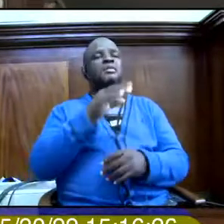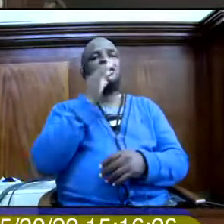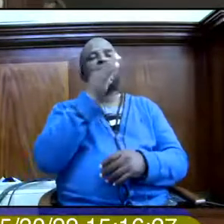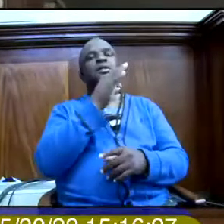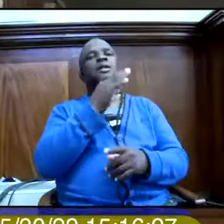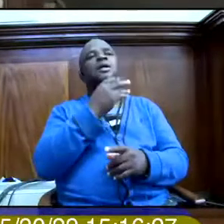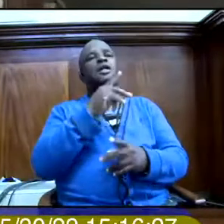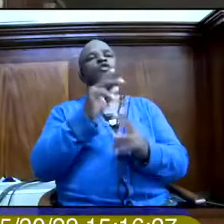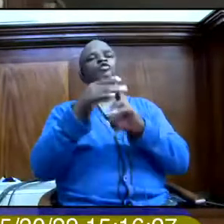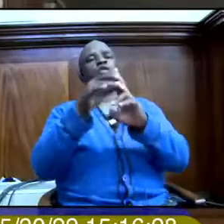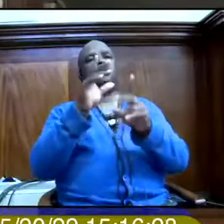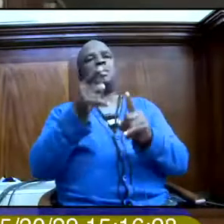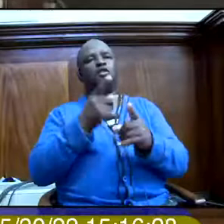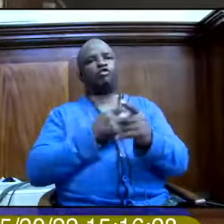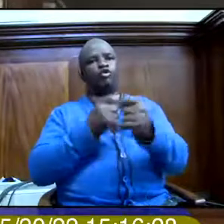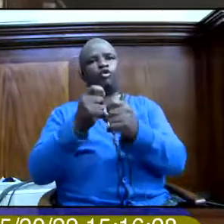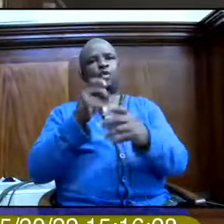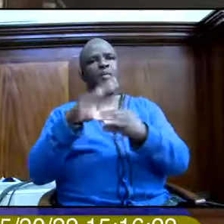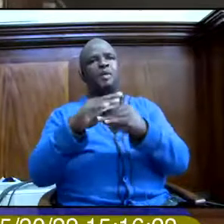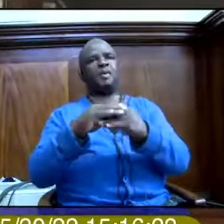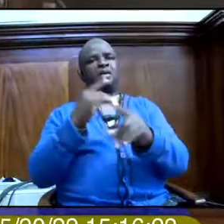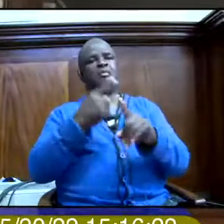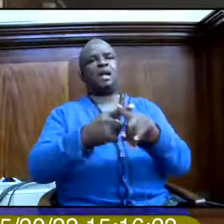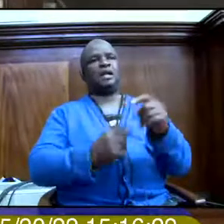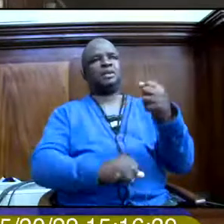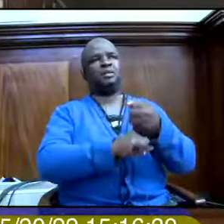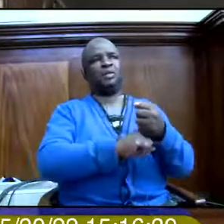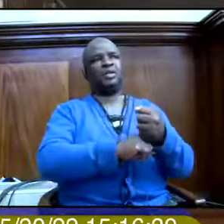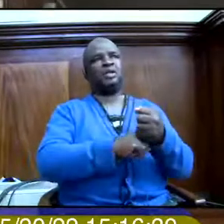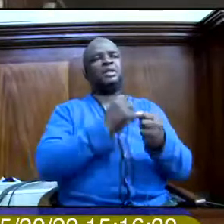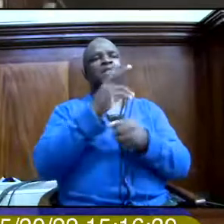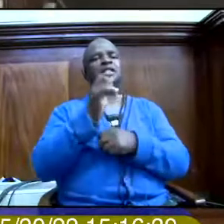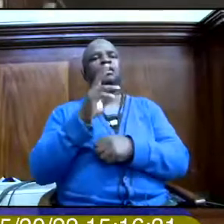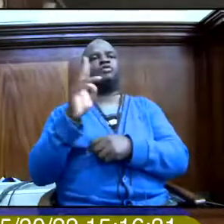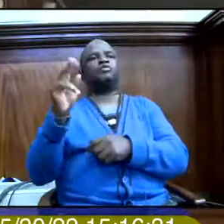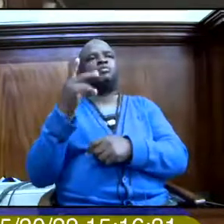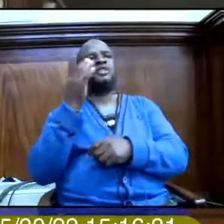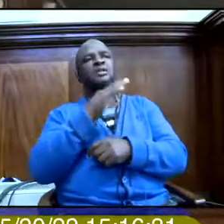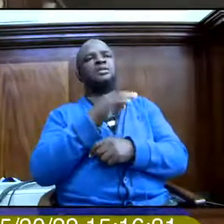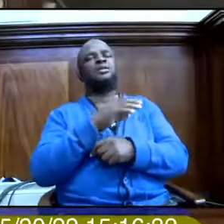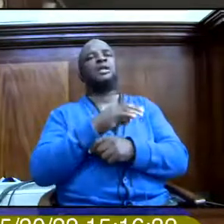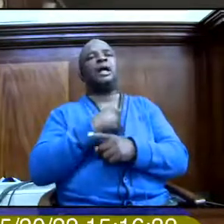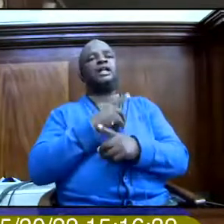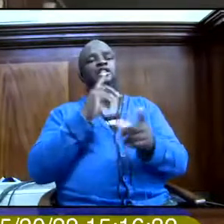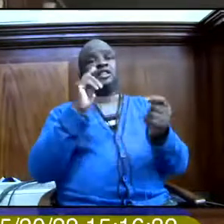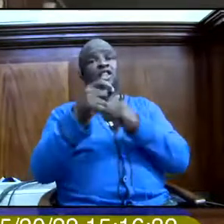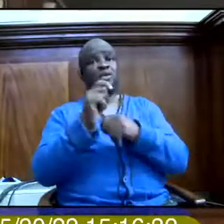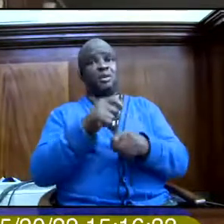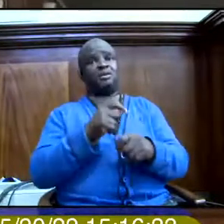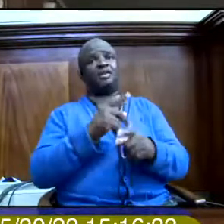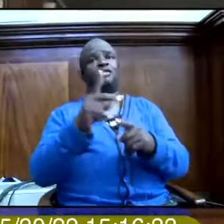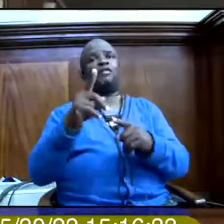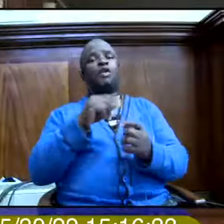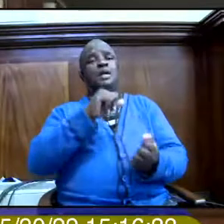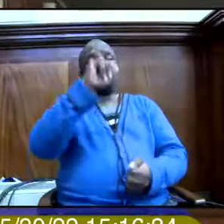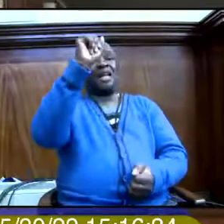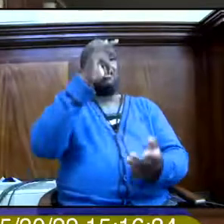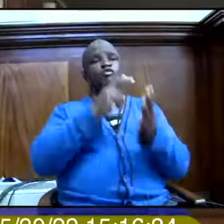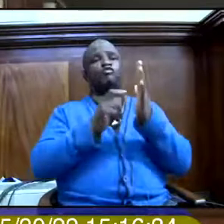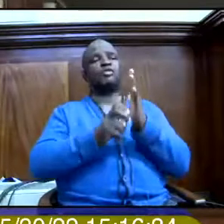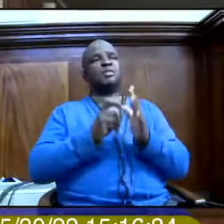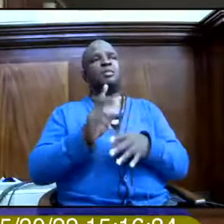control their members and supporters now suffer demands that the amendments to the picketing rules must be